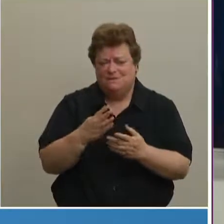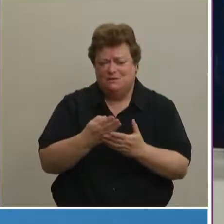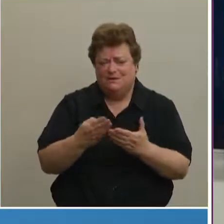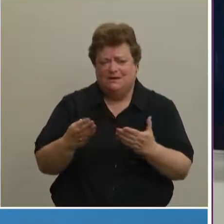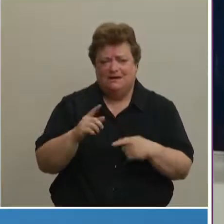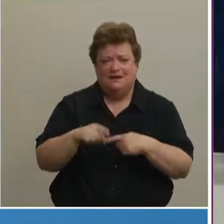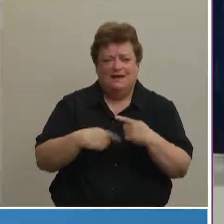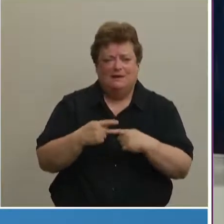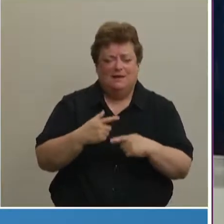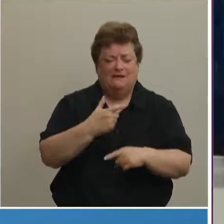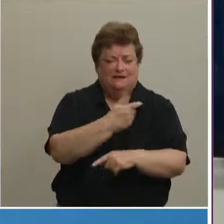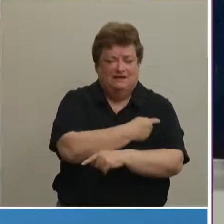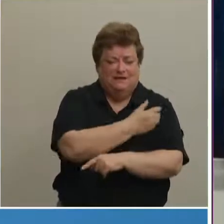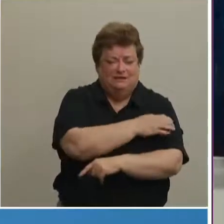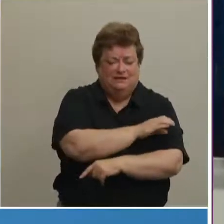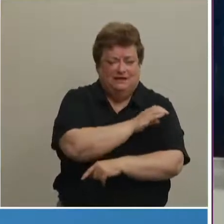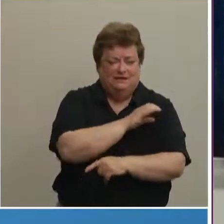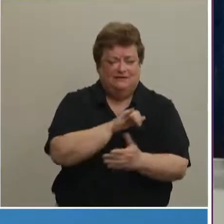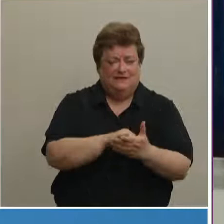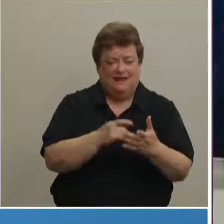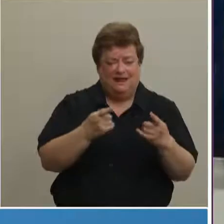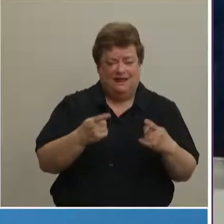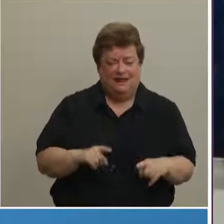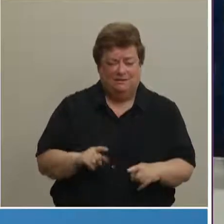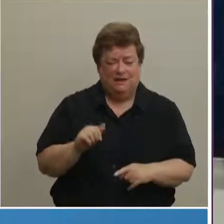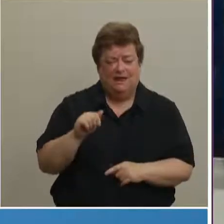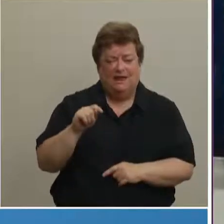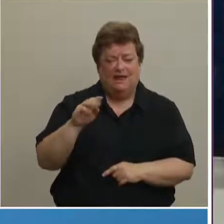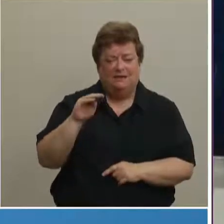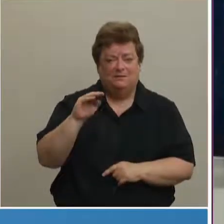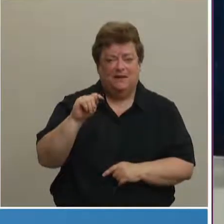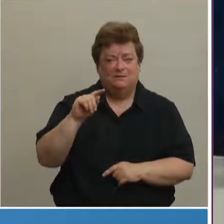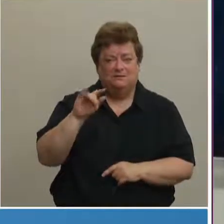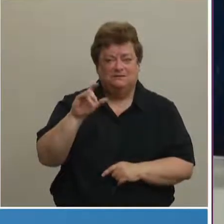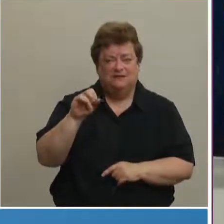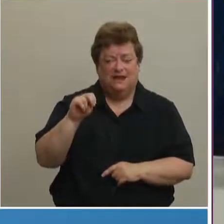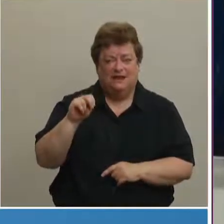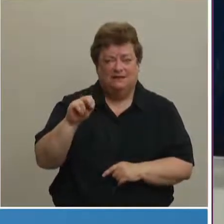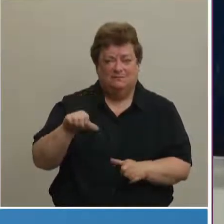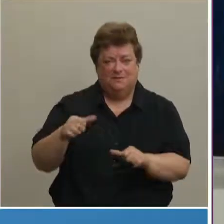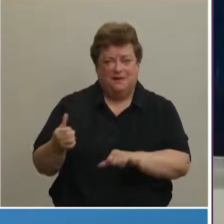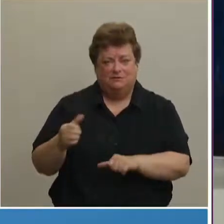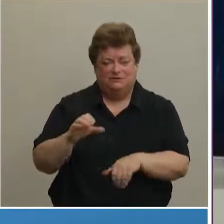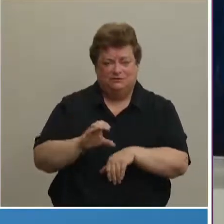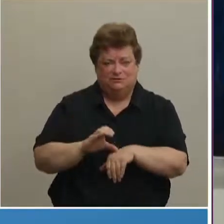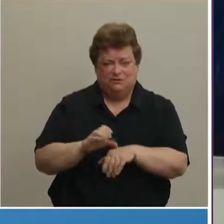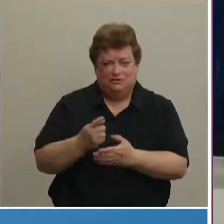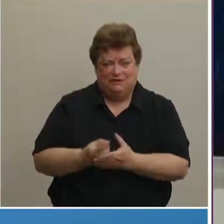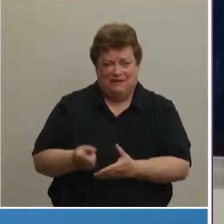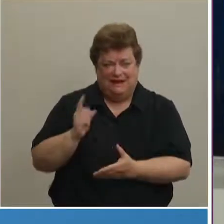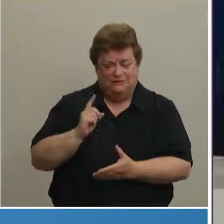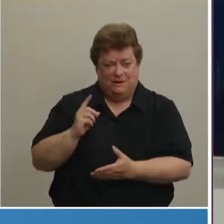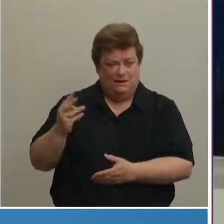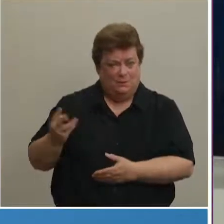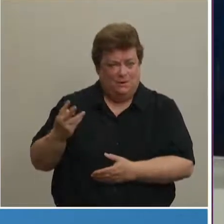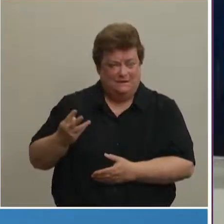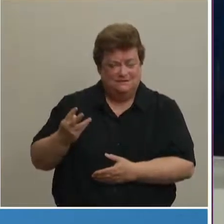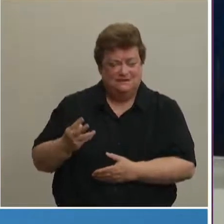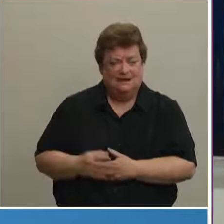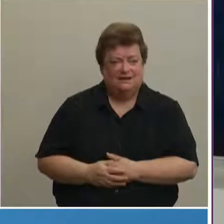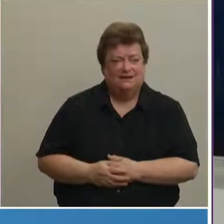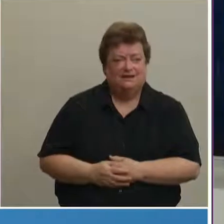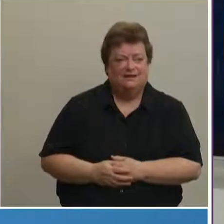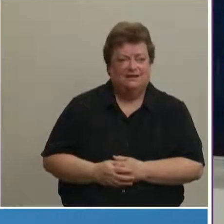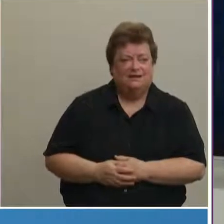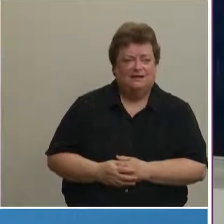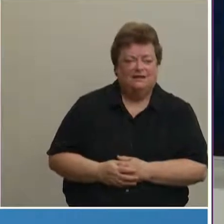vaccination clinic that we had hosted at the Mount Zion Baptist Church just last week on Wednesday, and we